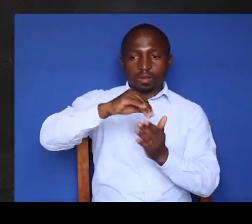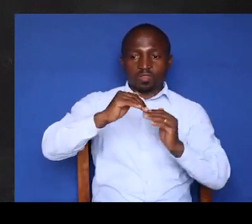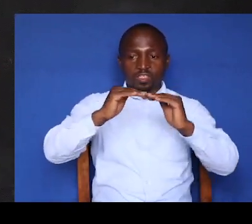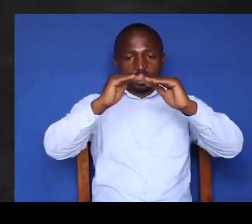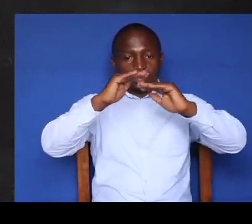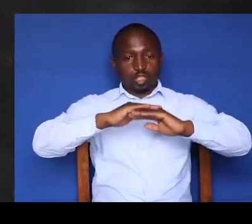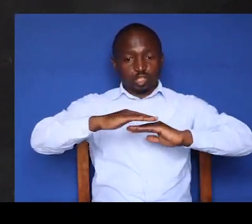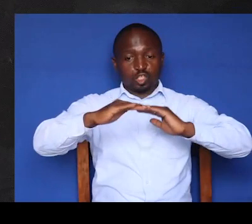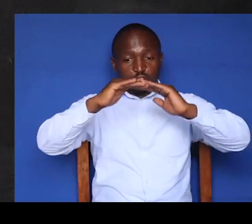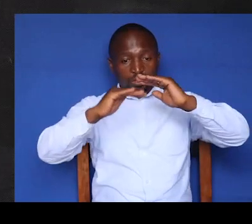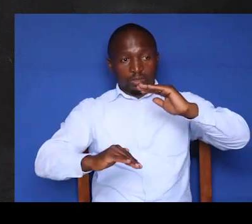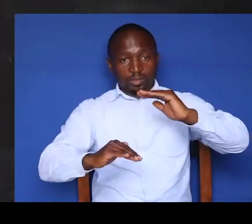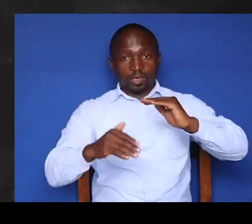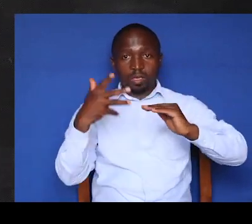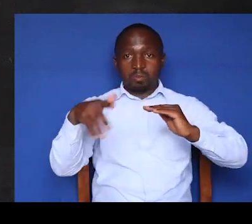Look here.